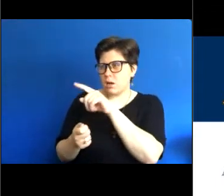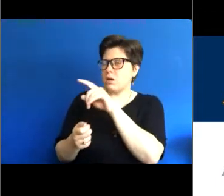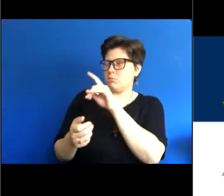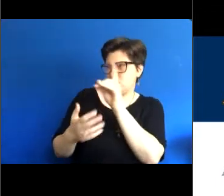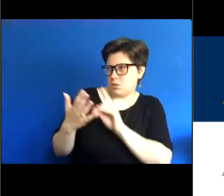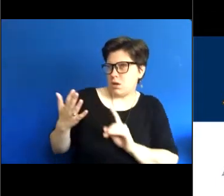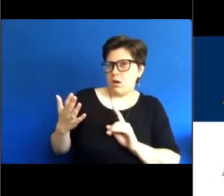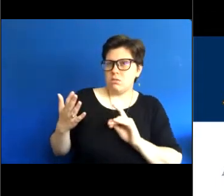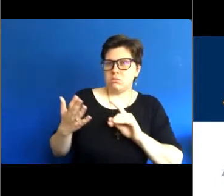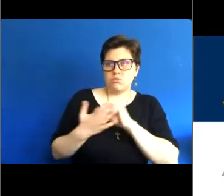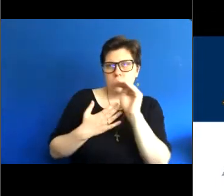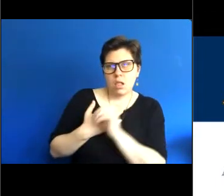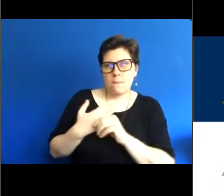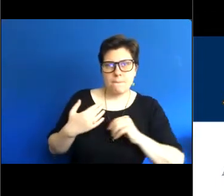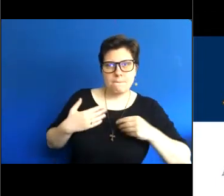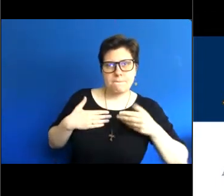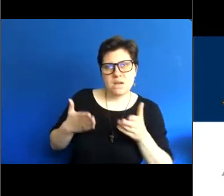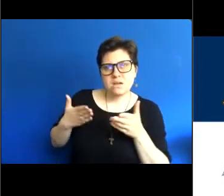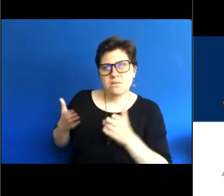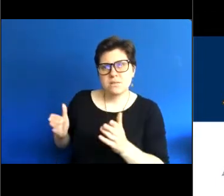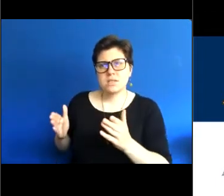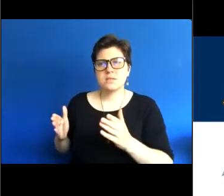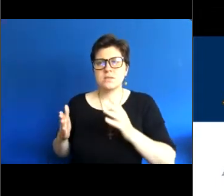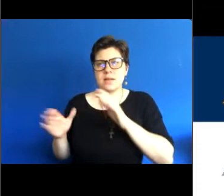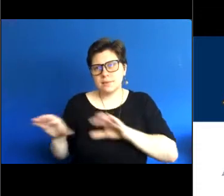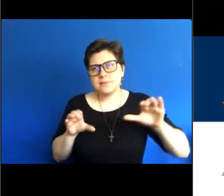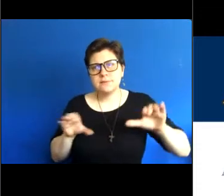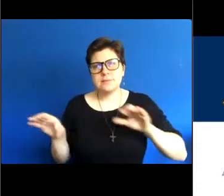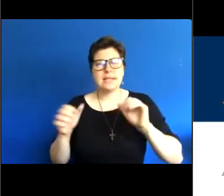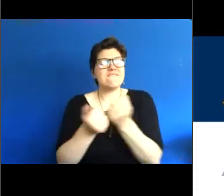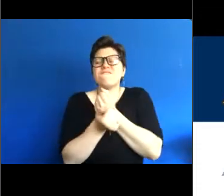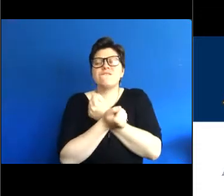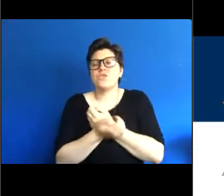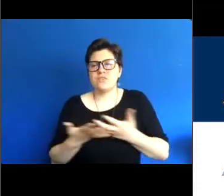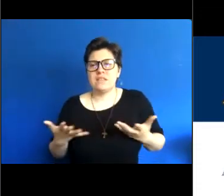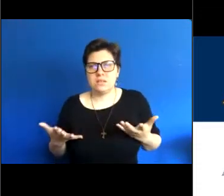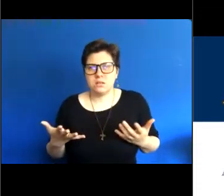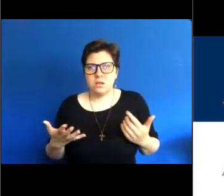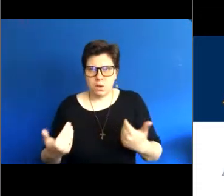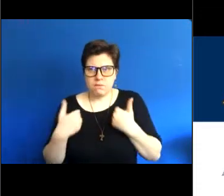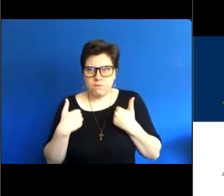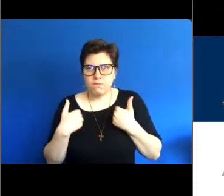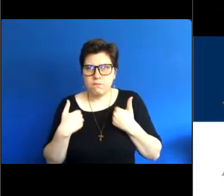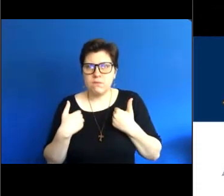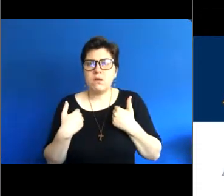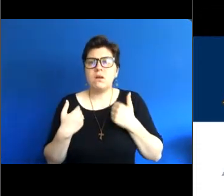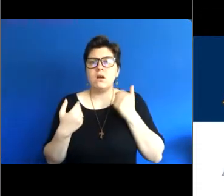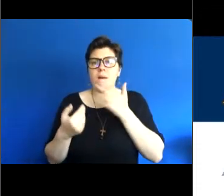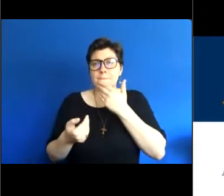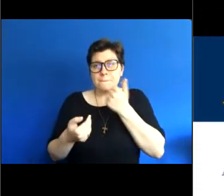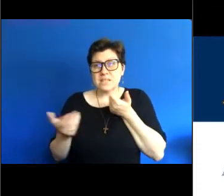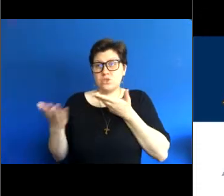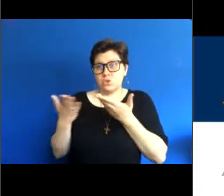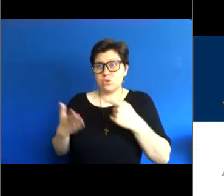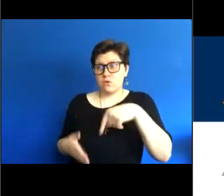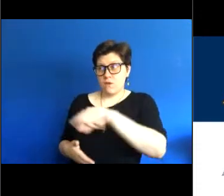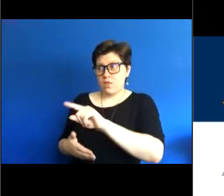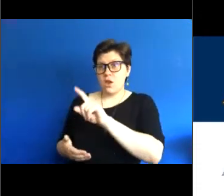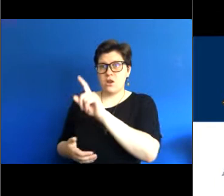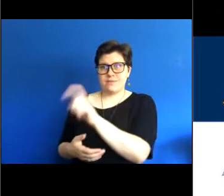the design of our methods and of our activities, of everything that we are going to do in our catechesis to best serve the needs,